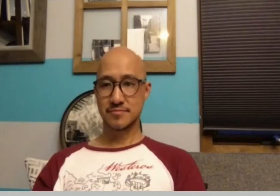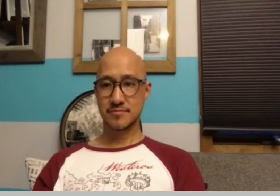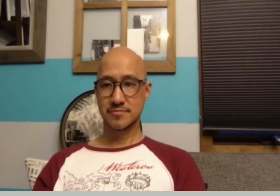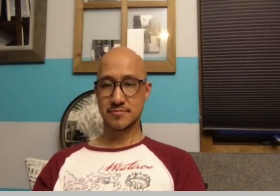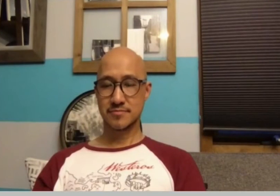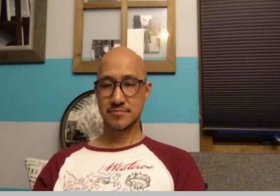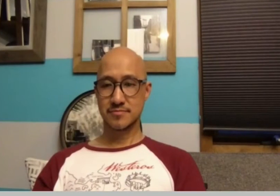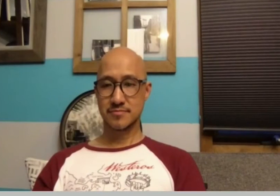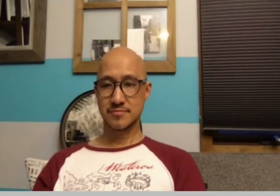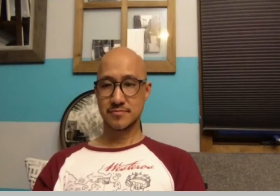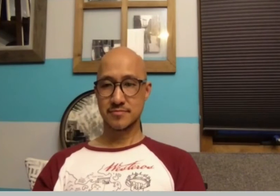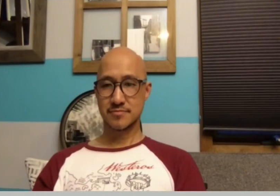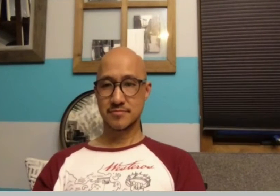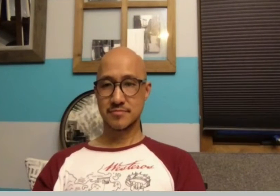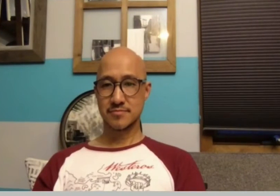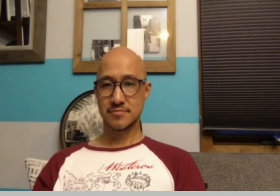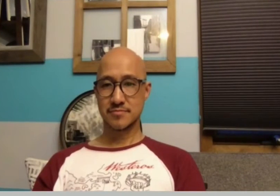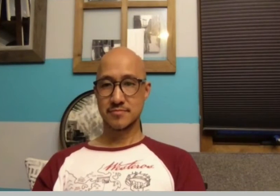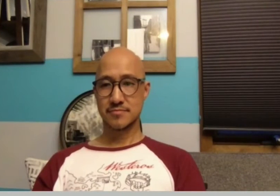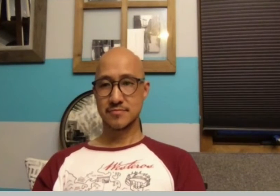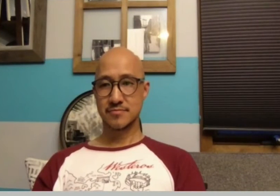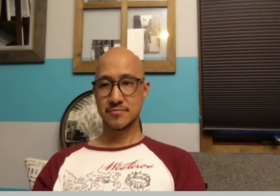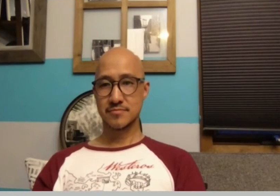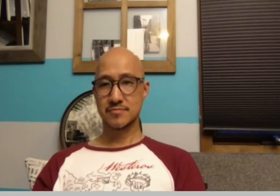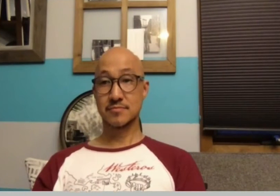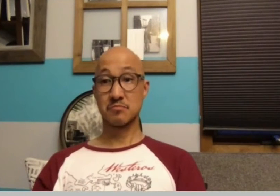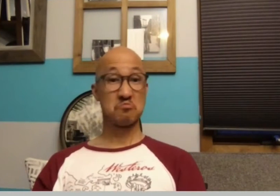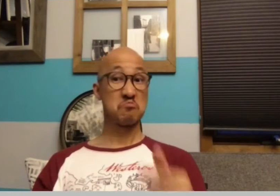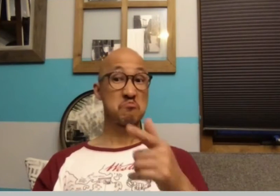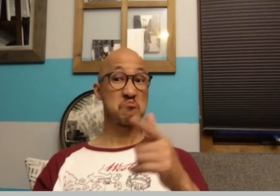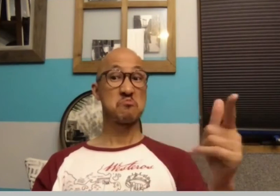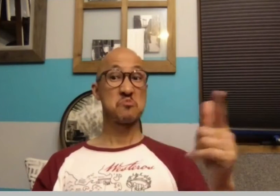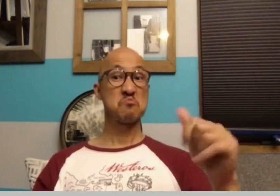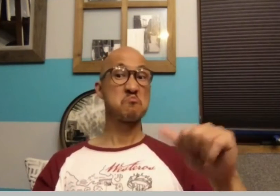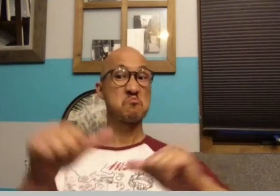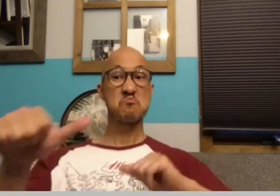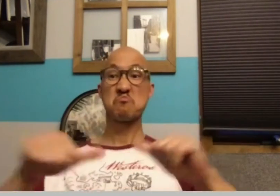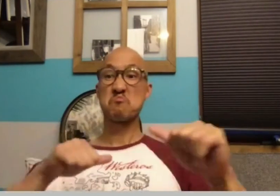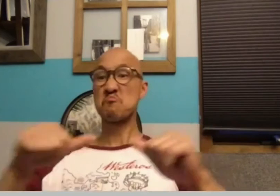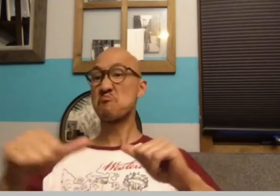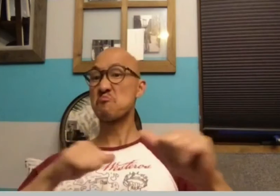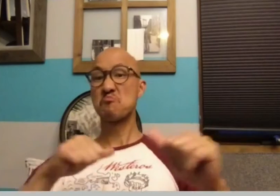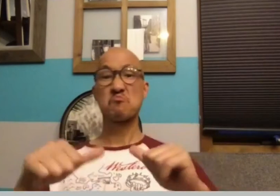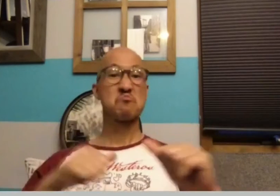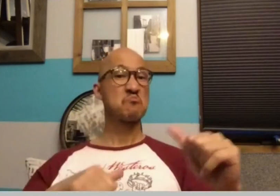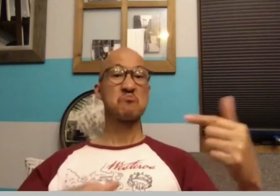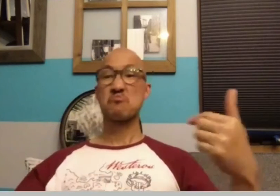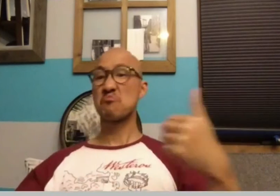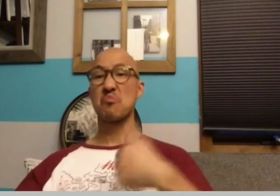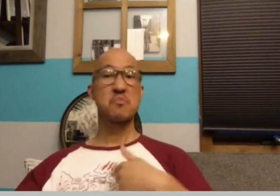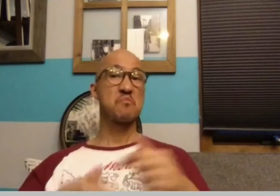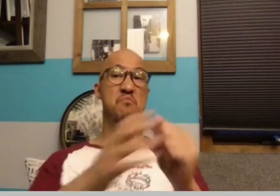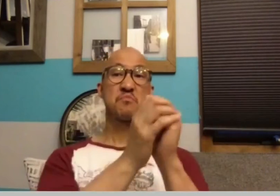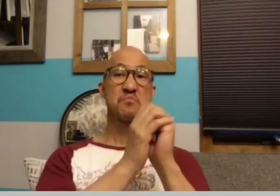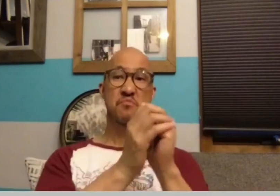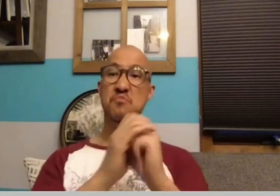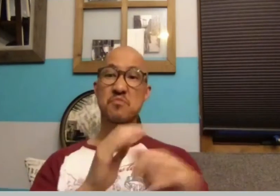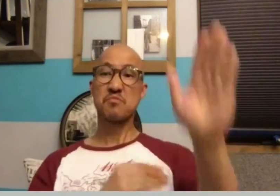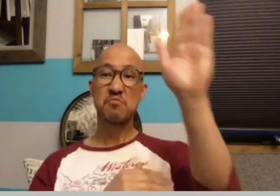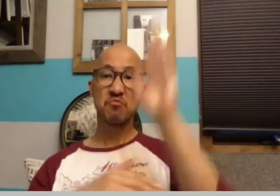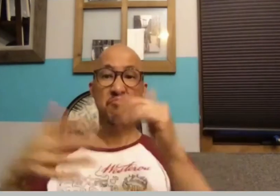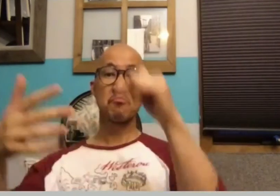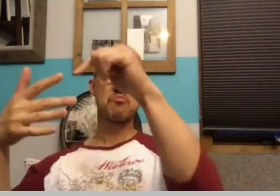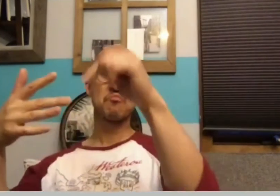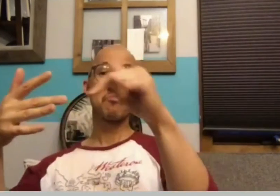Burn leavened bread as a thank offering, and brag about your free will offerings. Boast about them, you Israelites, for this is what you love to do,